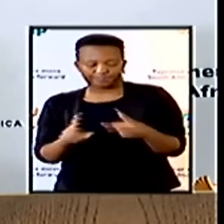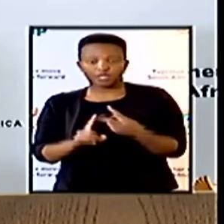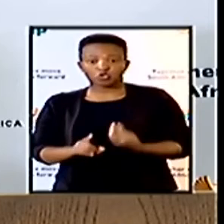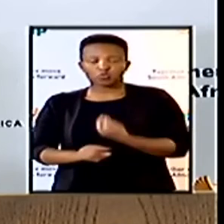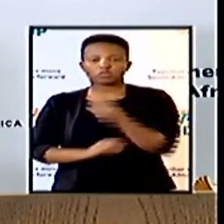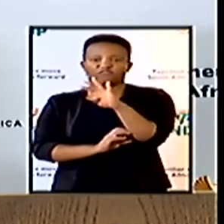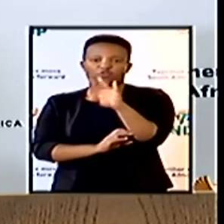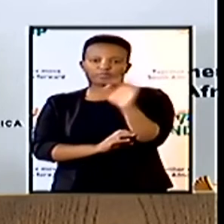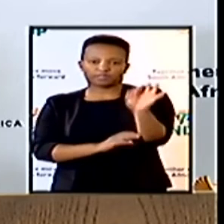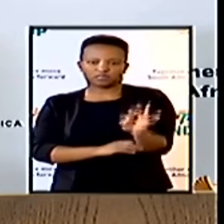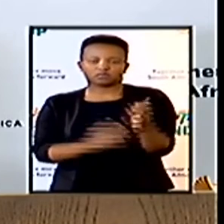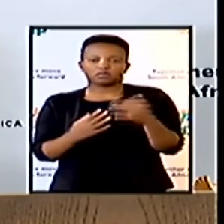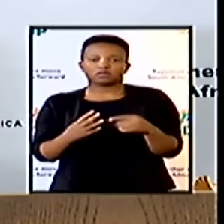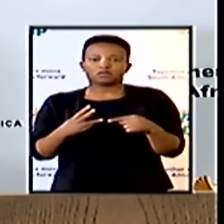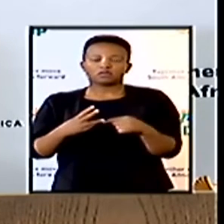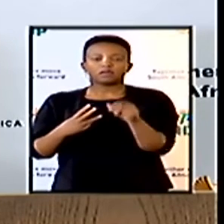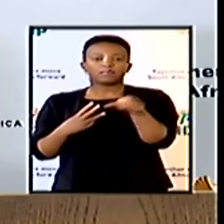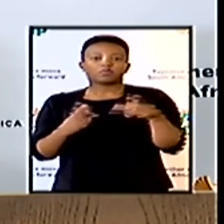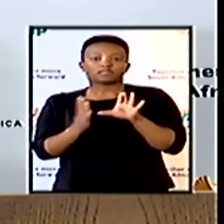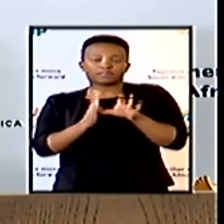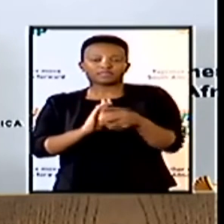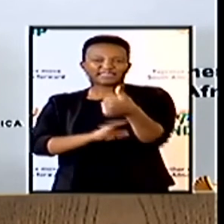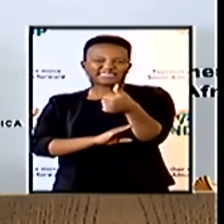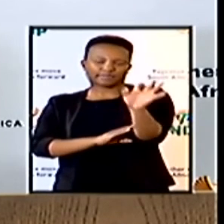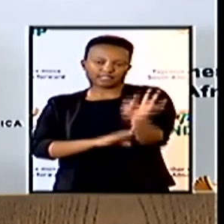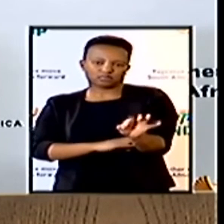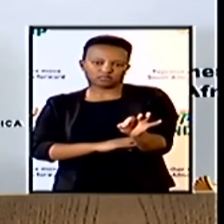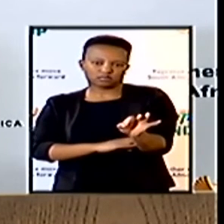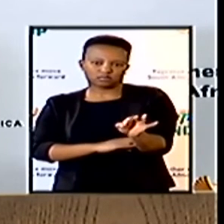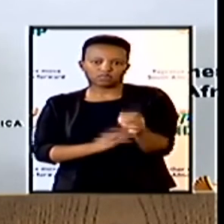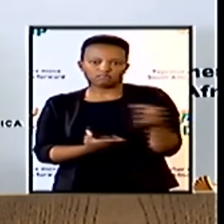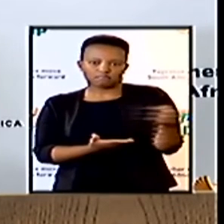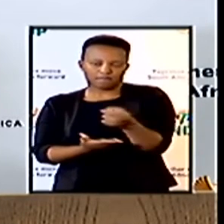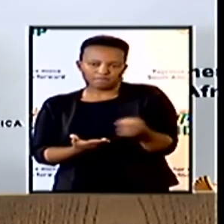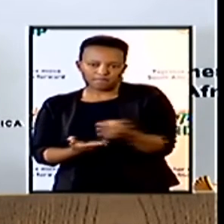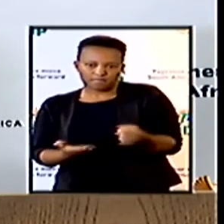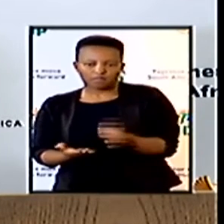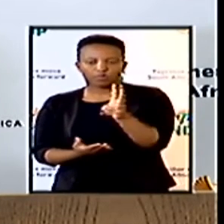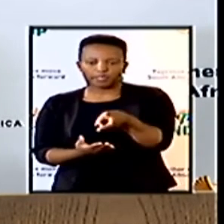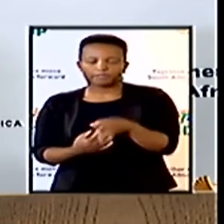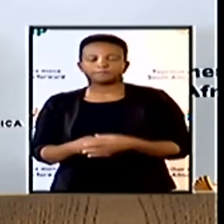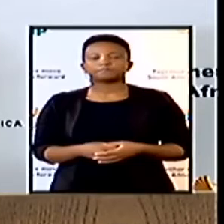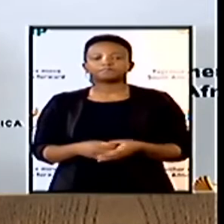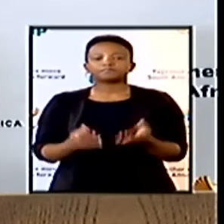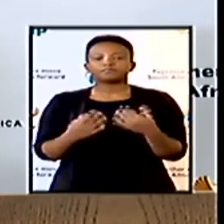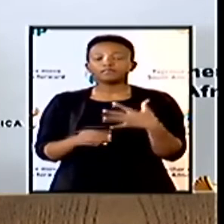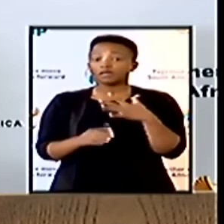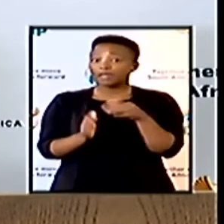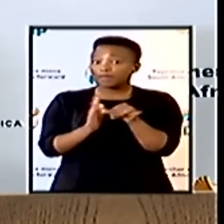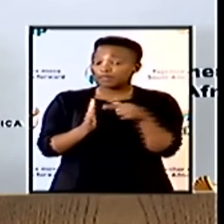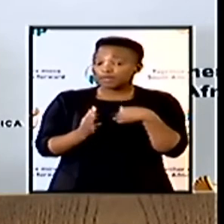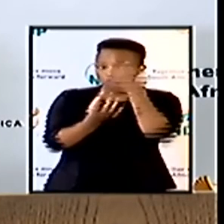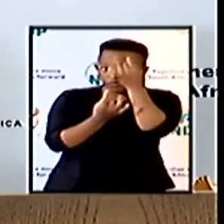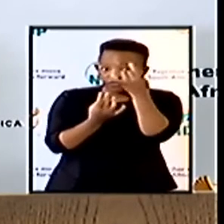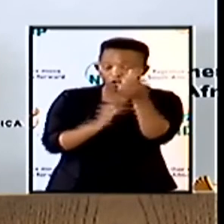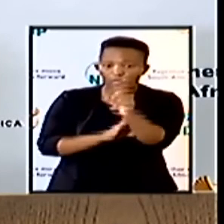40%, and people with disability at 6%. It is also important for me to indicate that